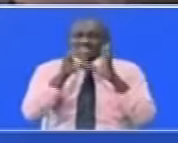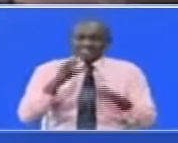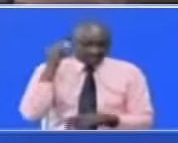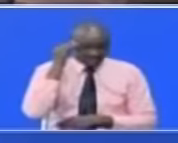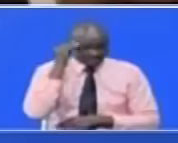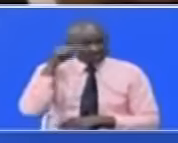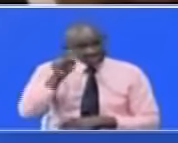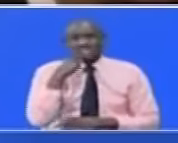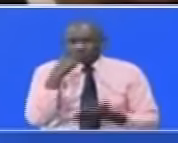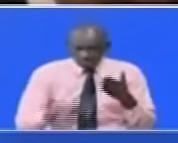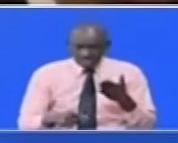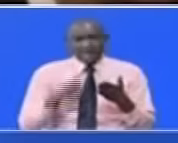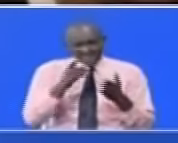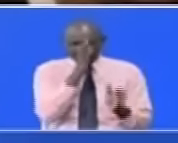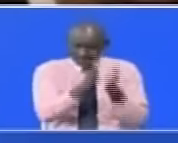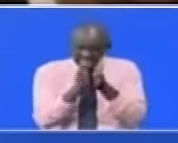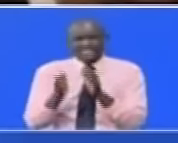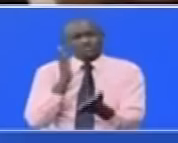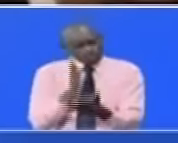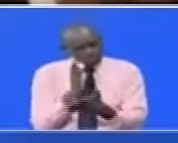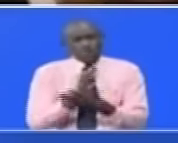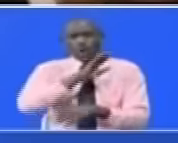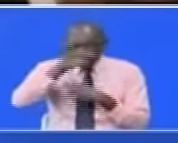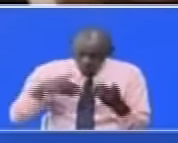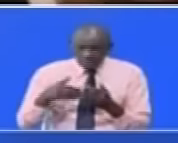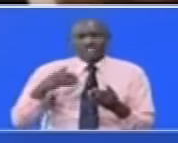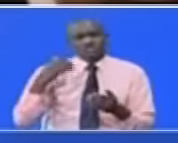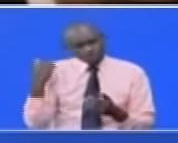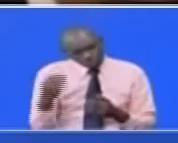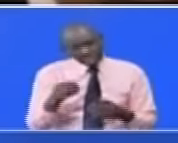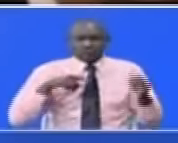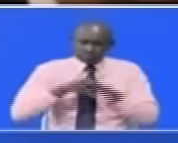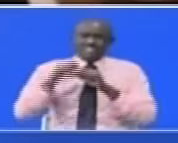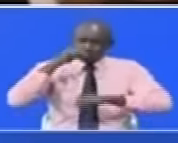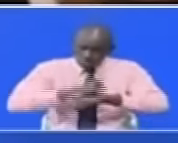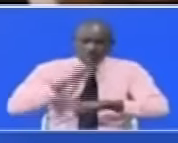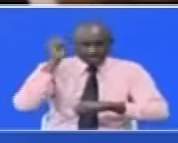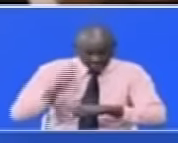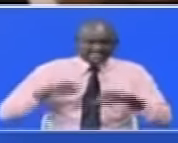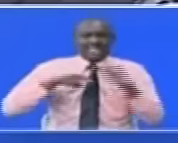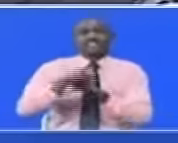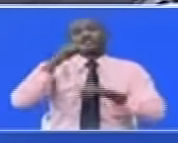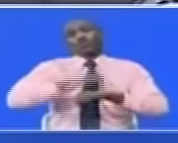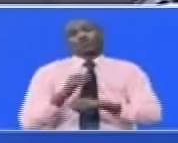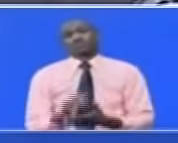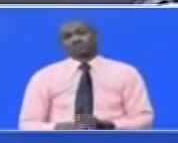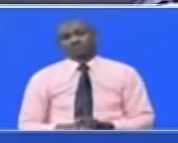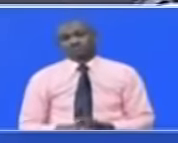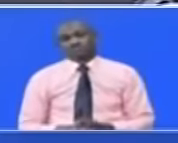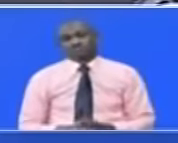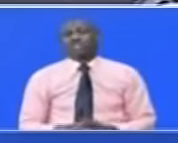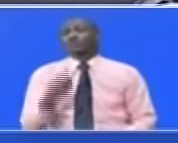directed to put in place strategies that will ensure all girls of school-going age in these counties are enrolled in school. Counties like